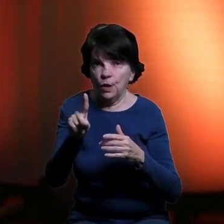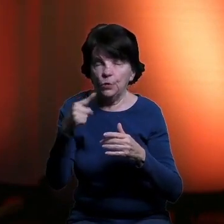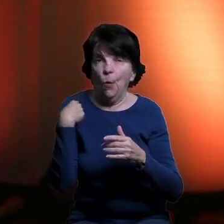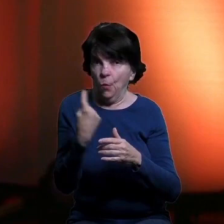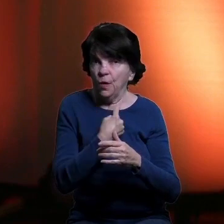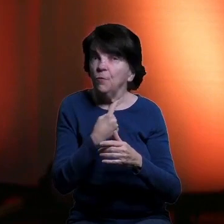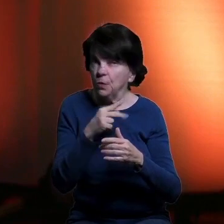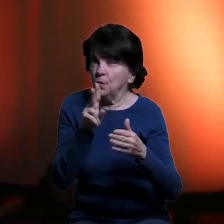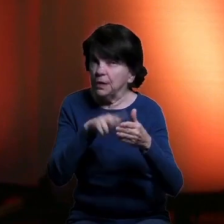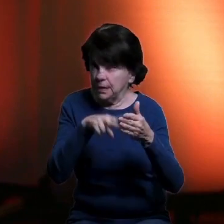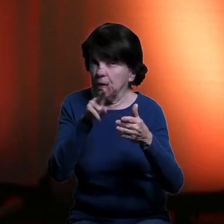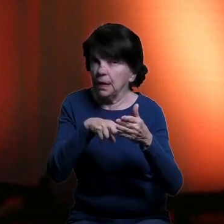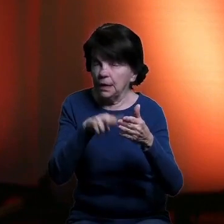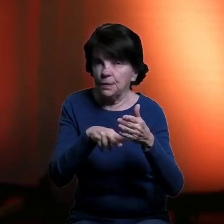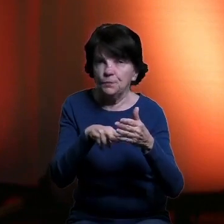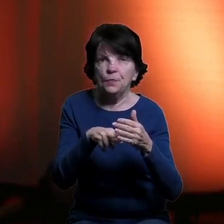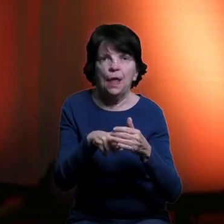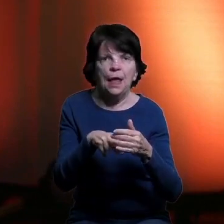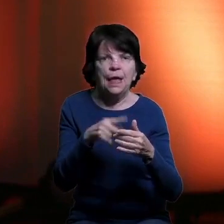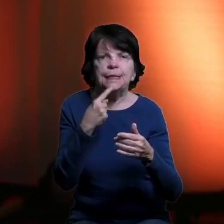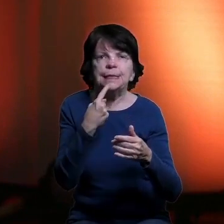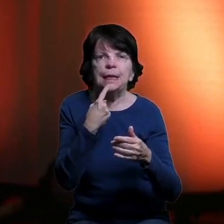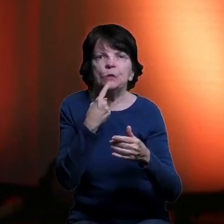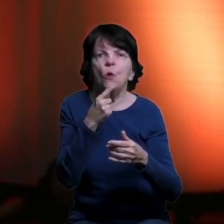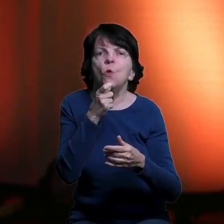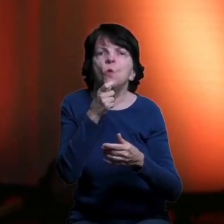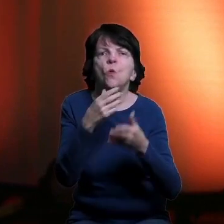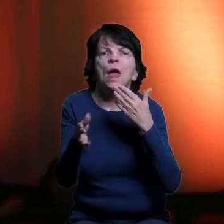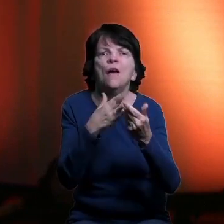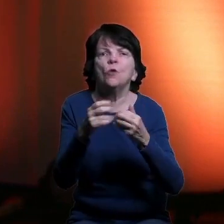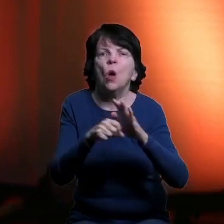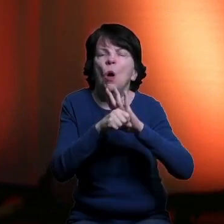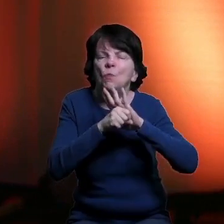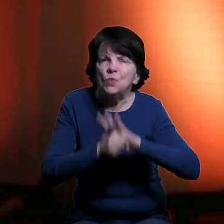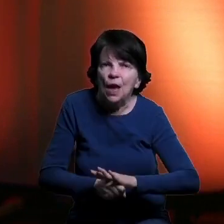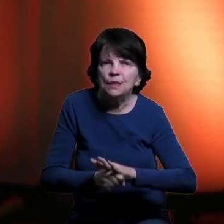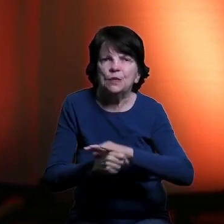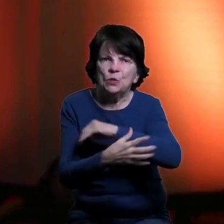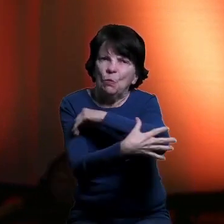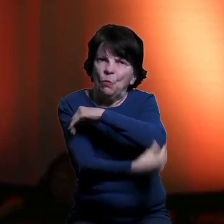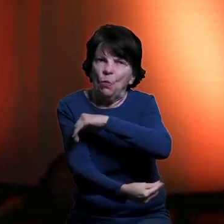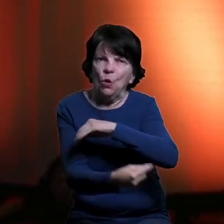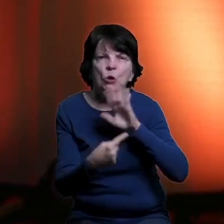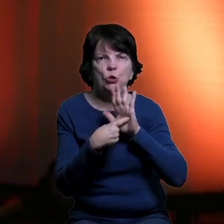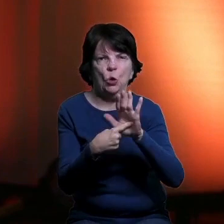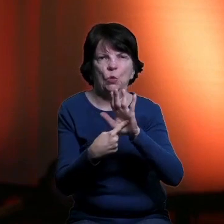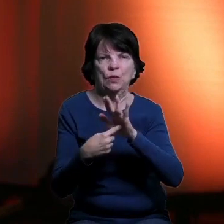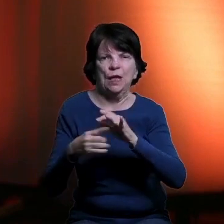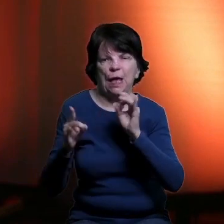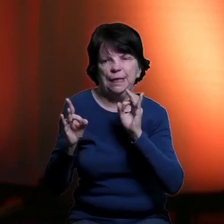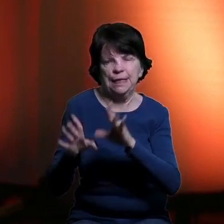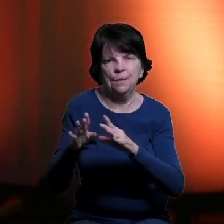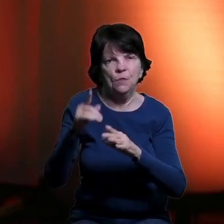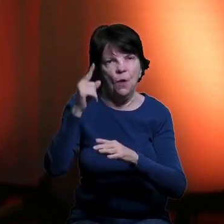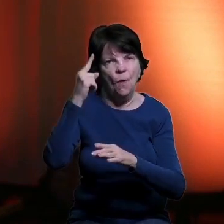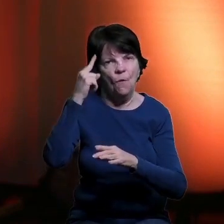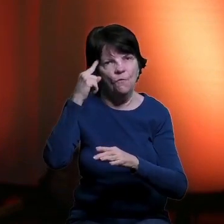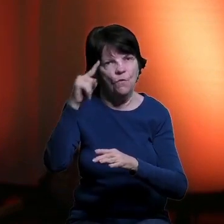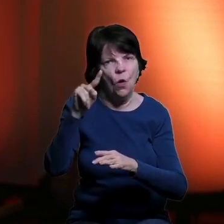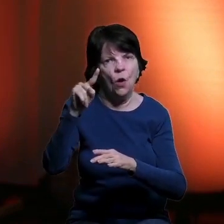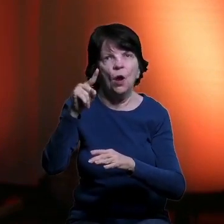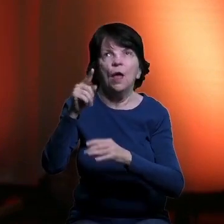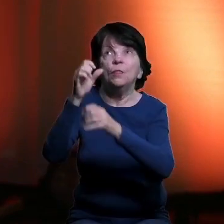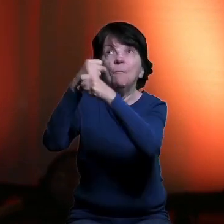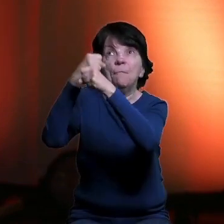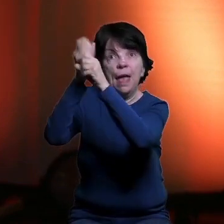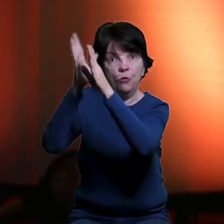challenge. I love what it says. It says, whoever oppresses the poor shows contempt for their maker, but whoever is